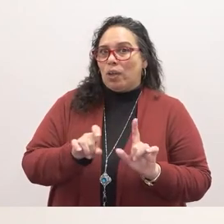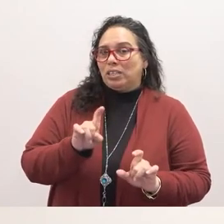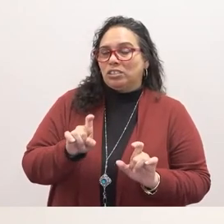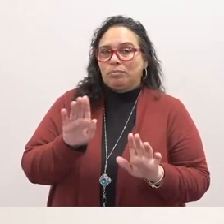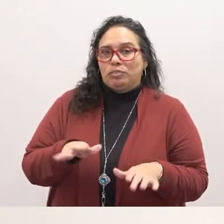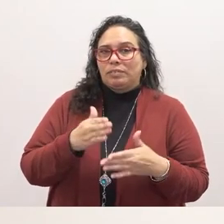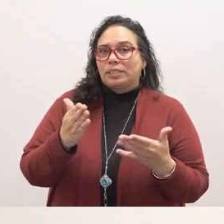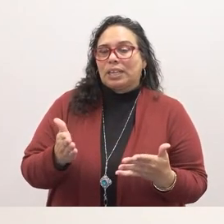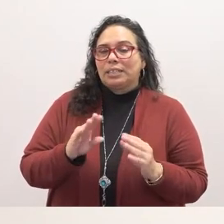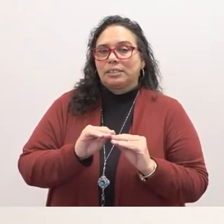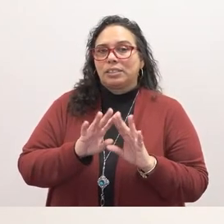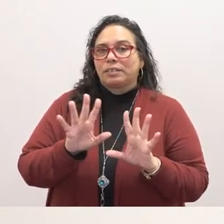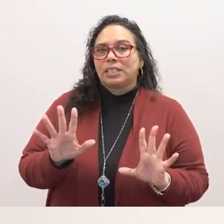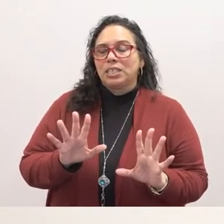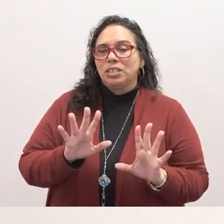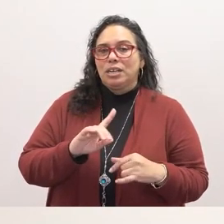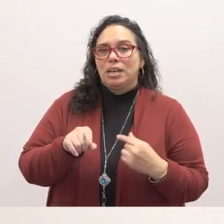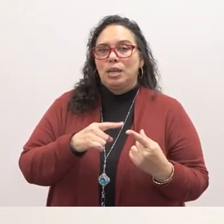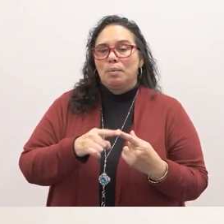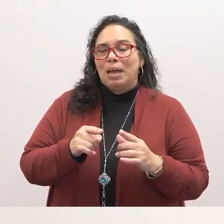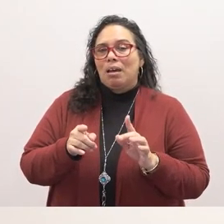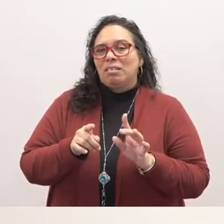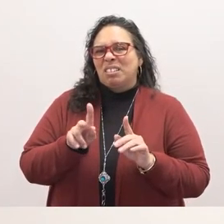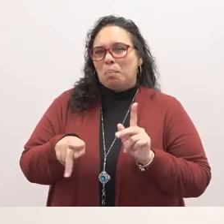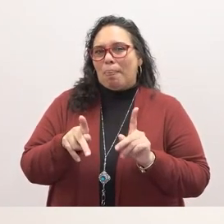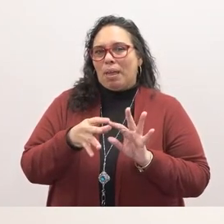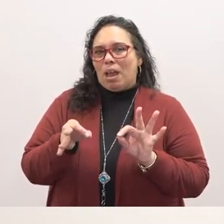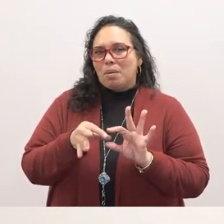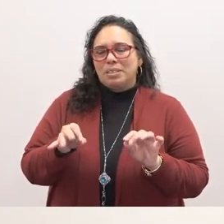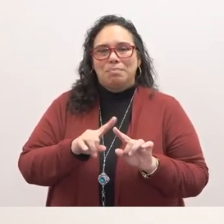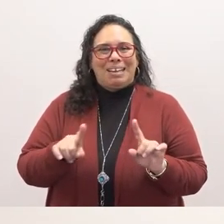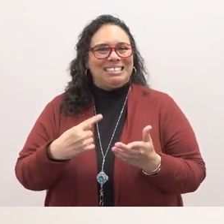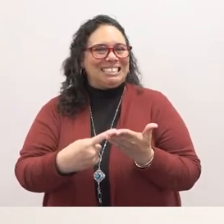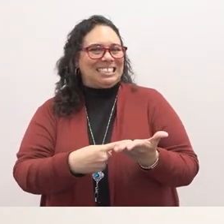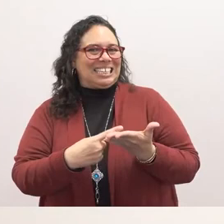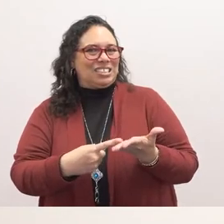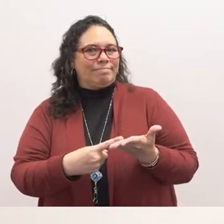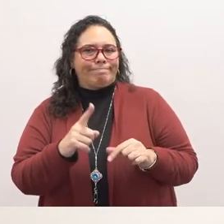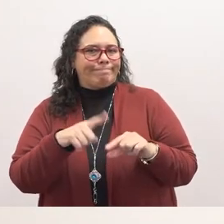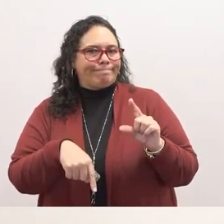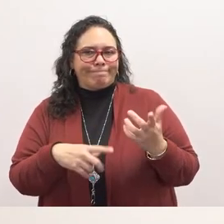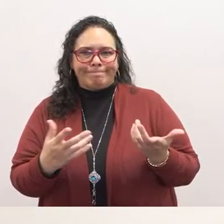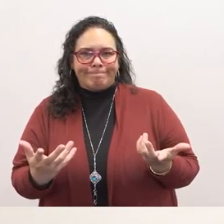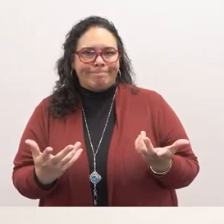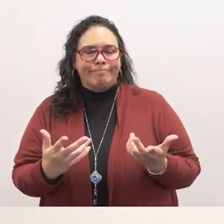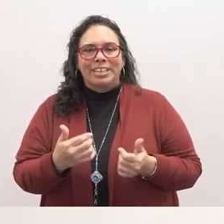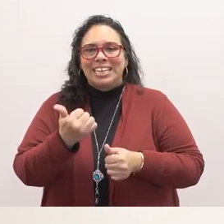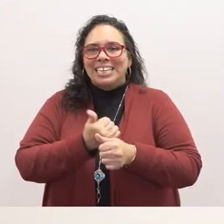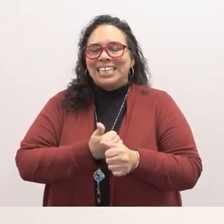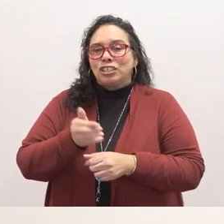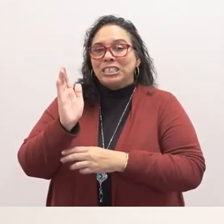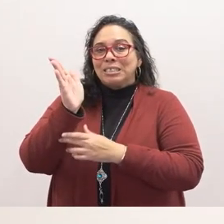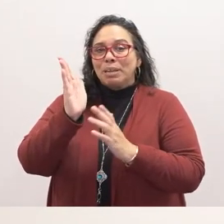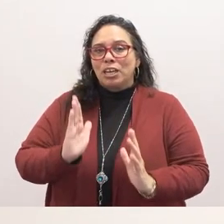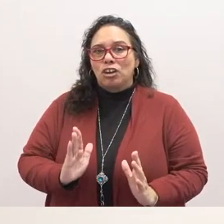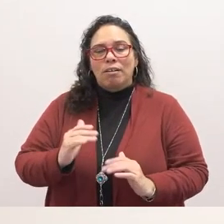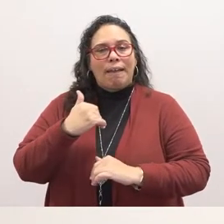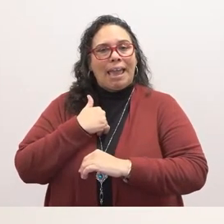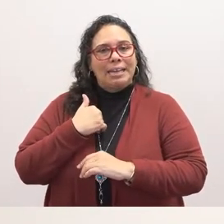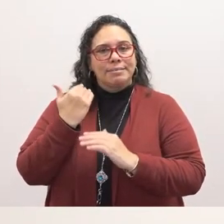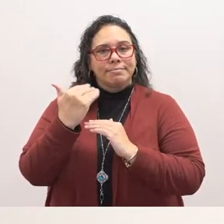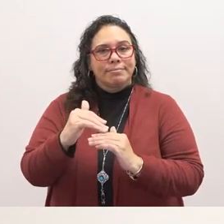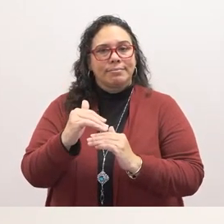provide clarification regarding the public comments, but such discussion is limited. Each speaker will be provided up to